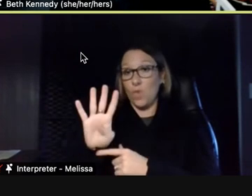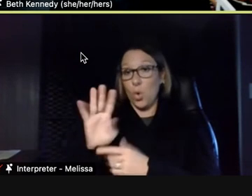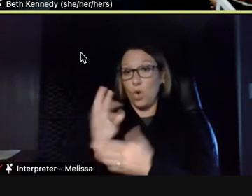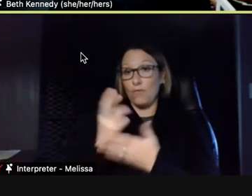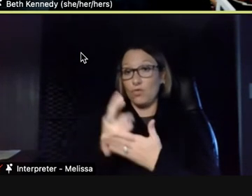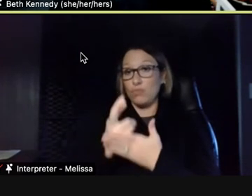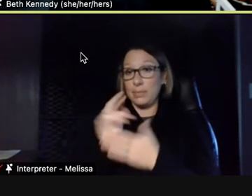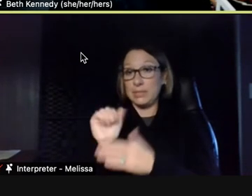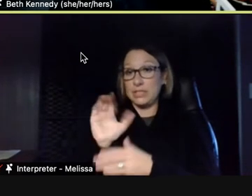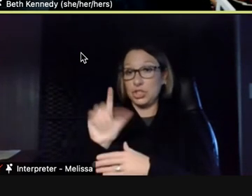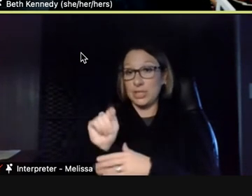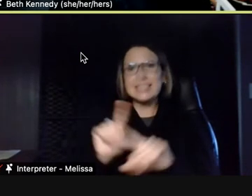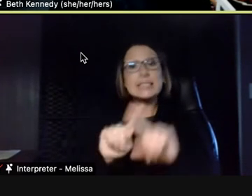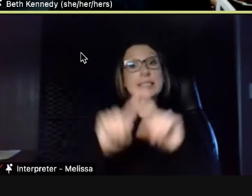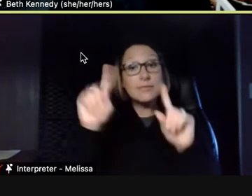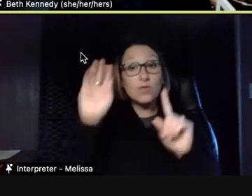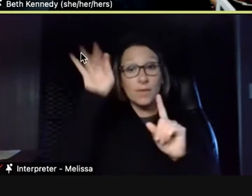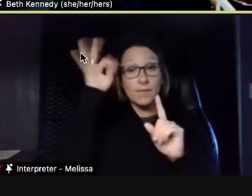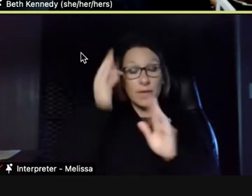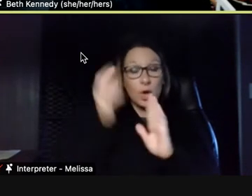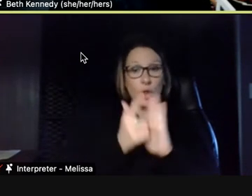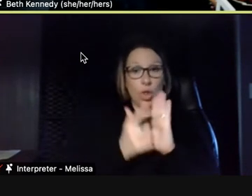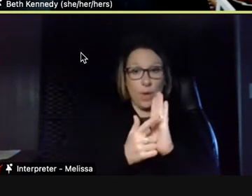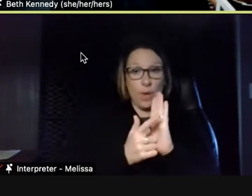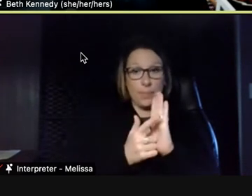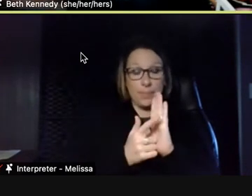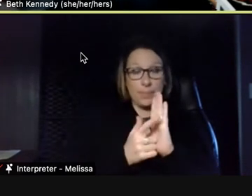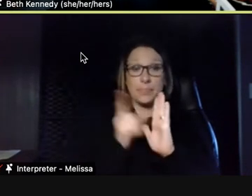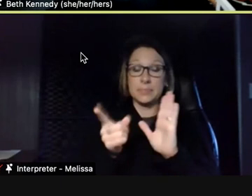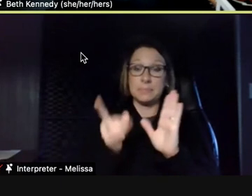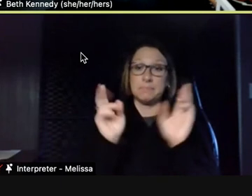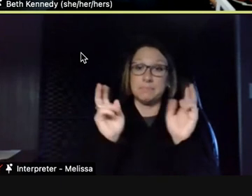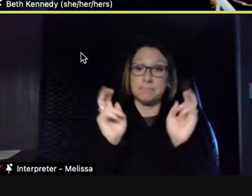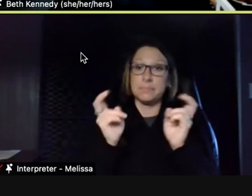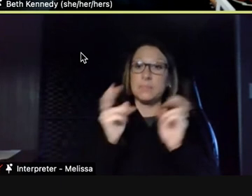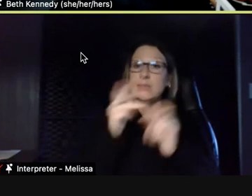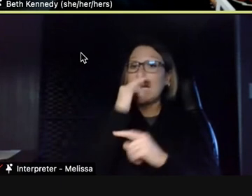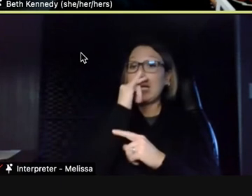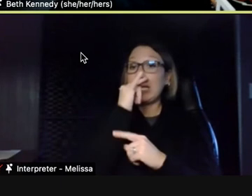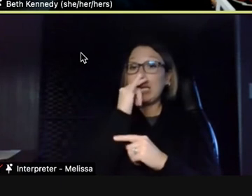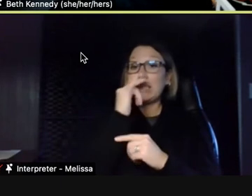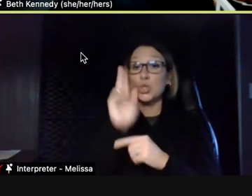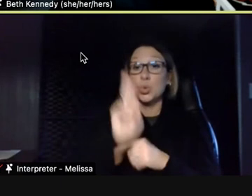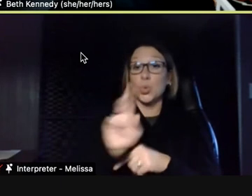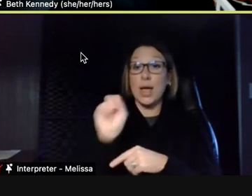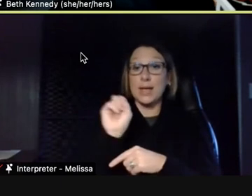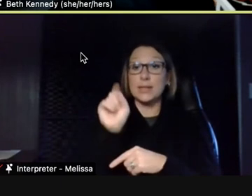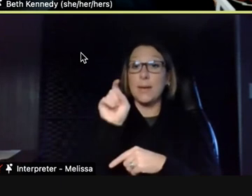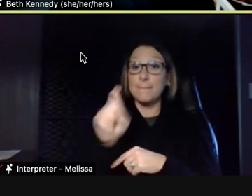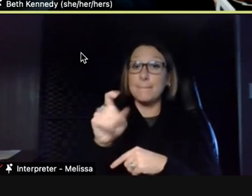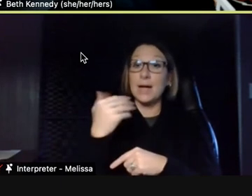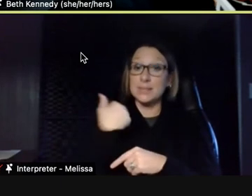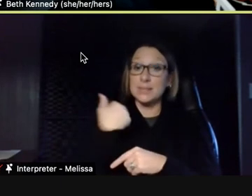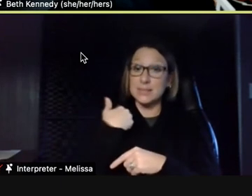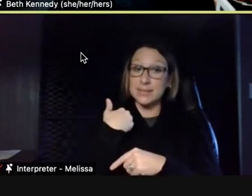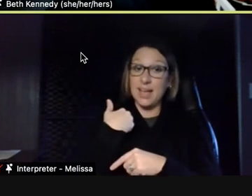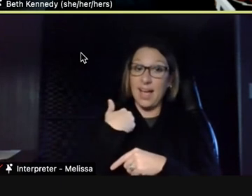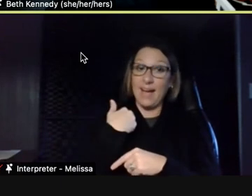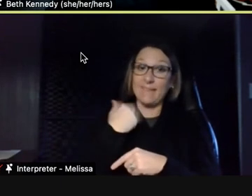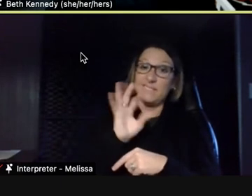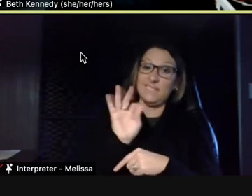law. And that says that kids in the United States have to have a free and appropriate public